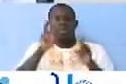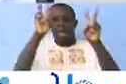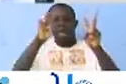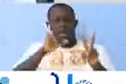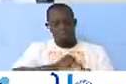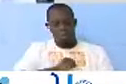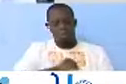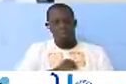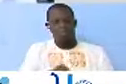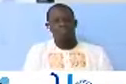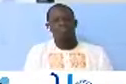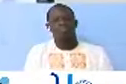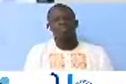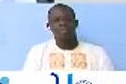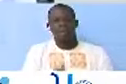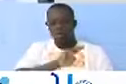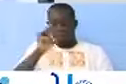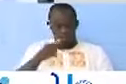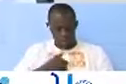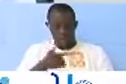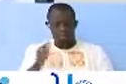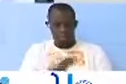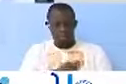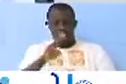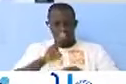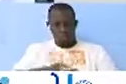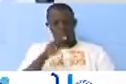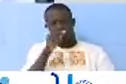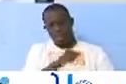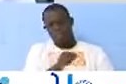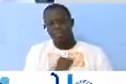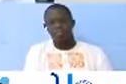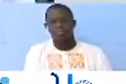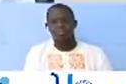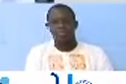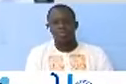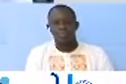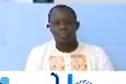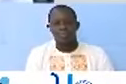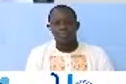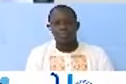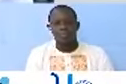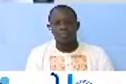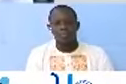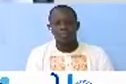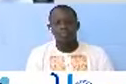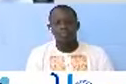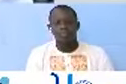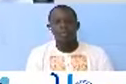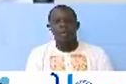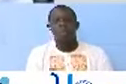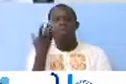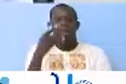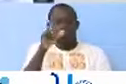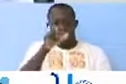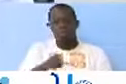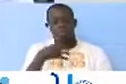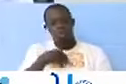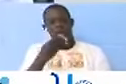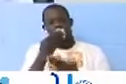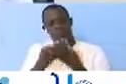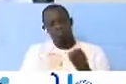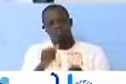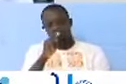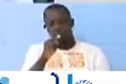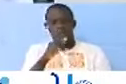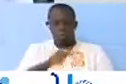Ndabisi ringele. No, I was there. Mumi yalongo akafa akwa jamfa na basi lekang. when a betrayal is about to